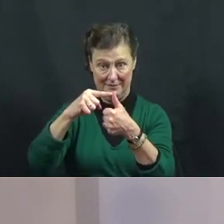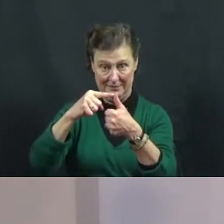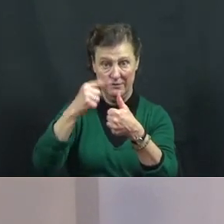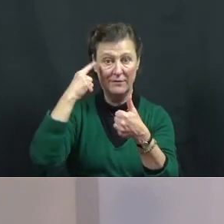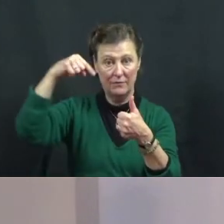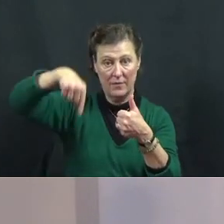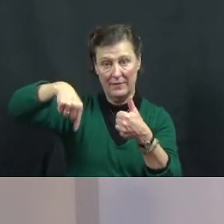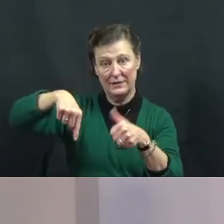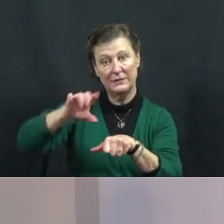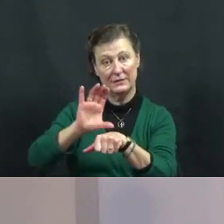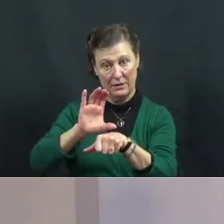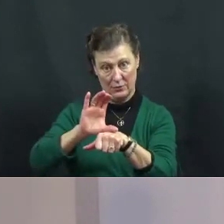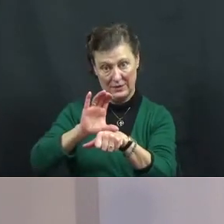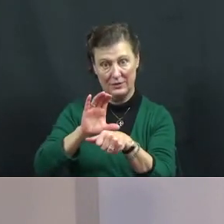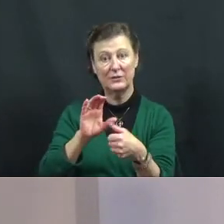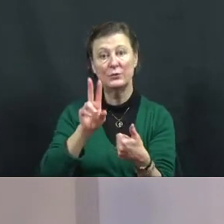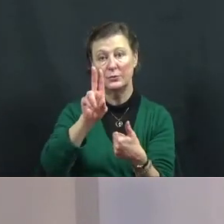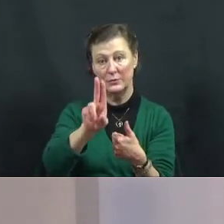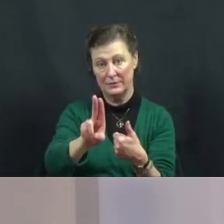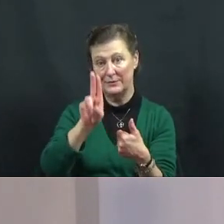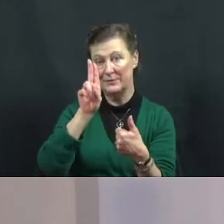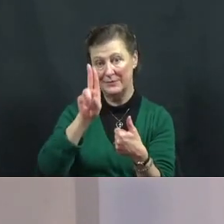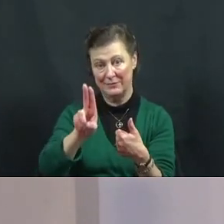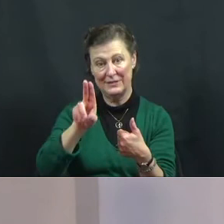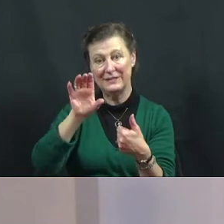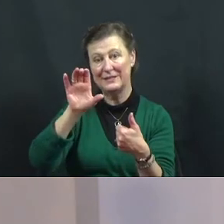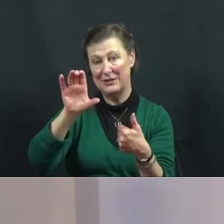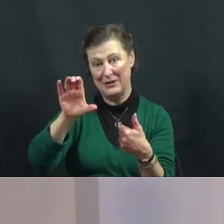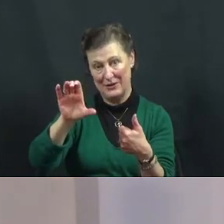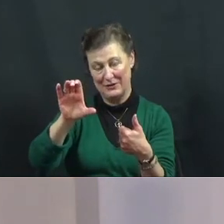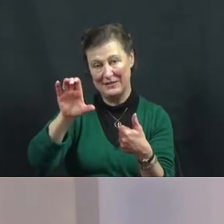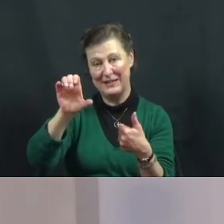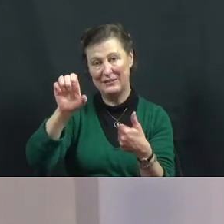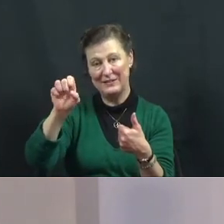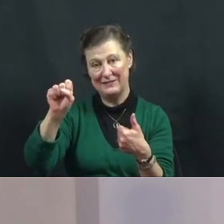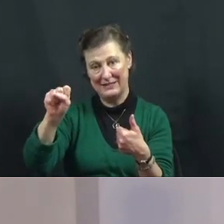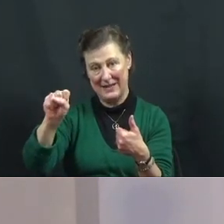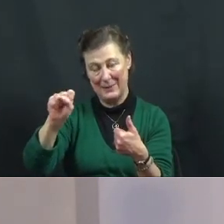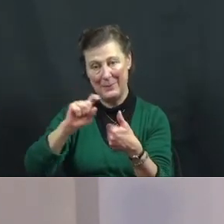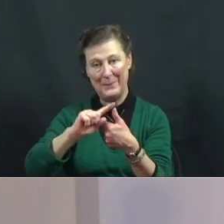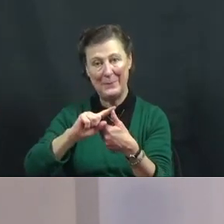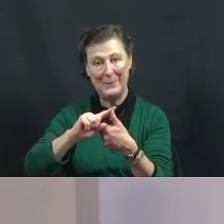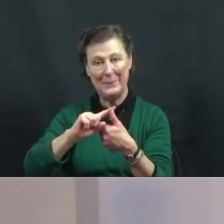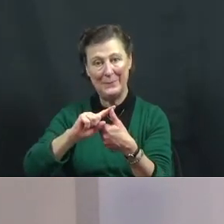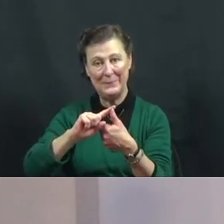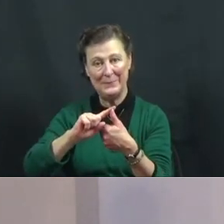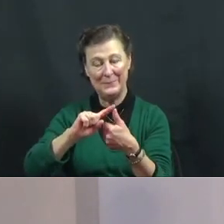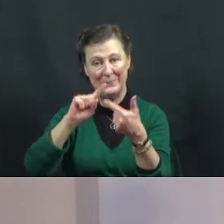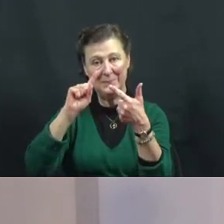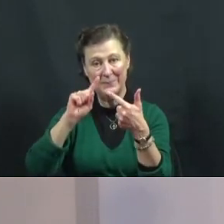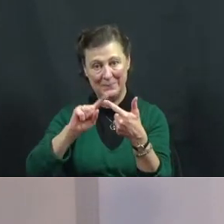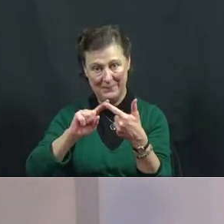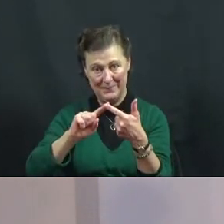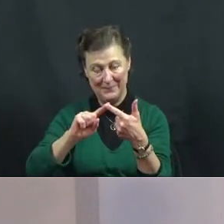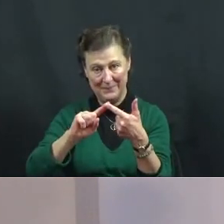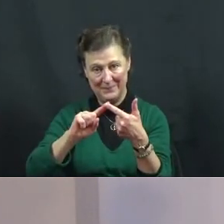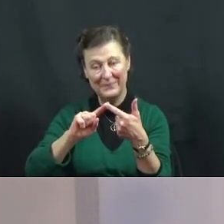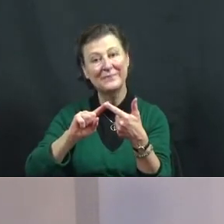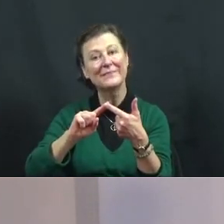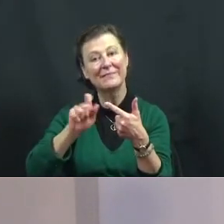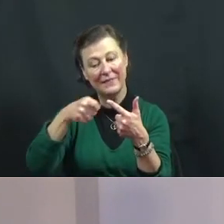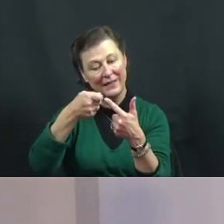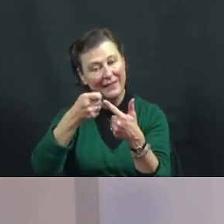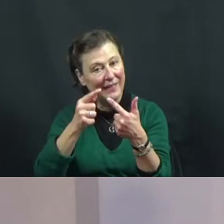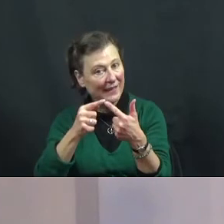for this congregation, the Unitarian Universalist Congregation of Salem. We light our